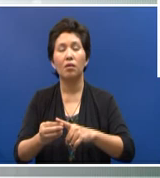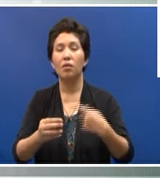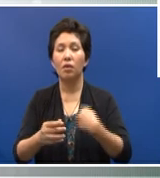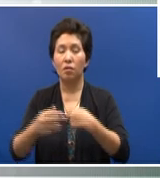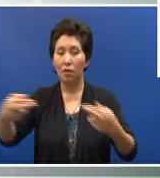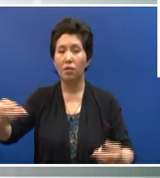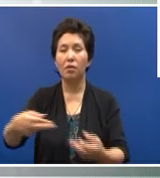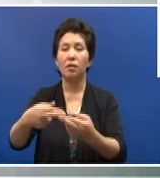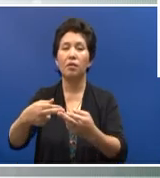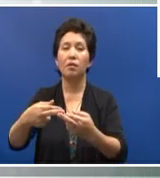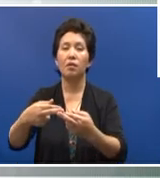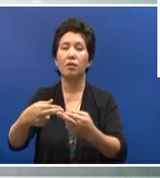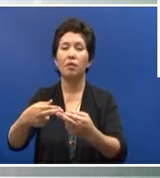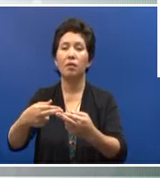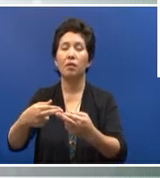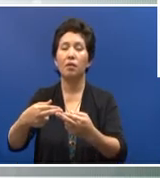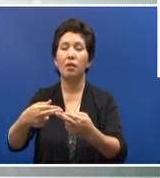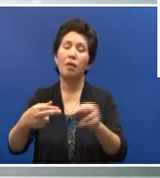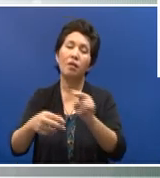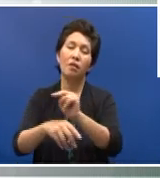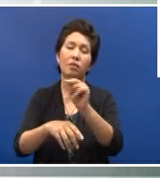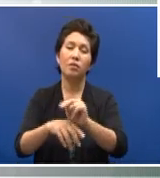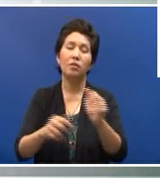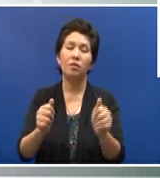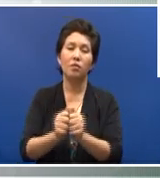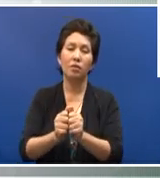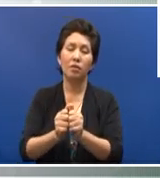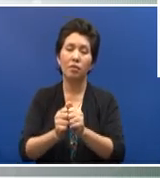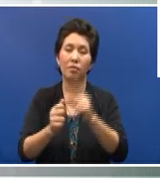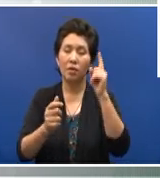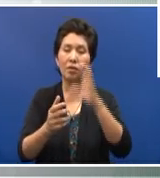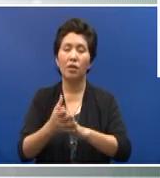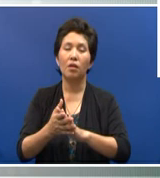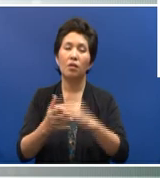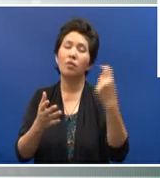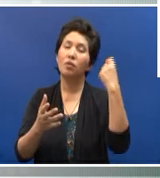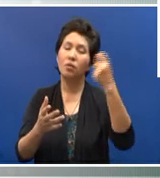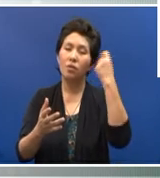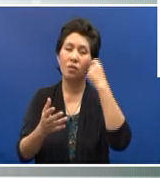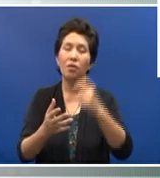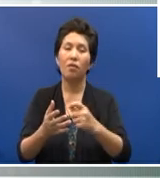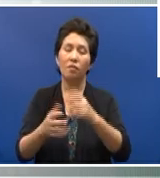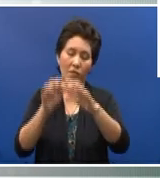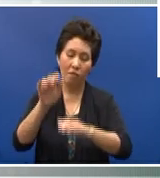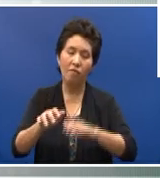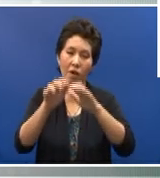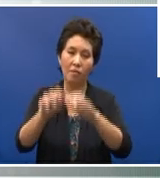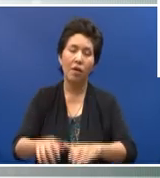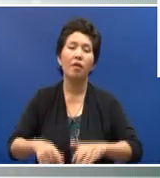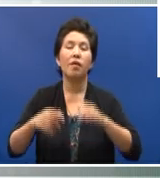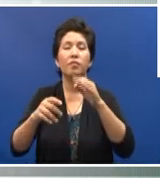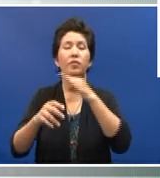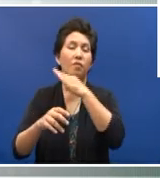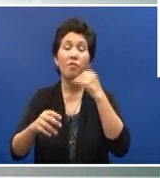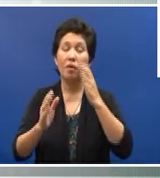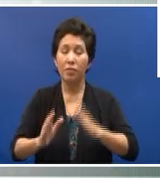to relate men's role with hunting, building houses, clearing land for farming, okay, breeding livestock and